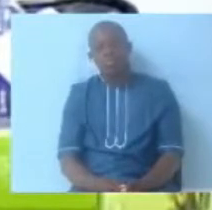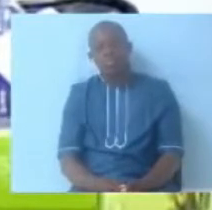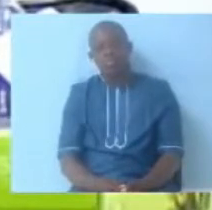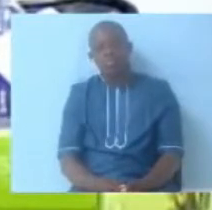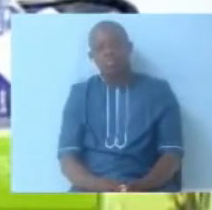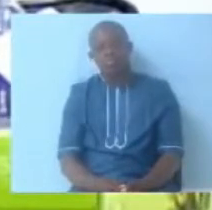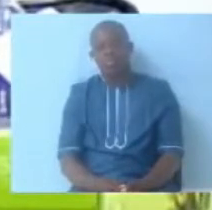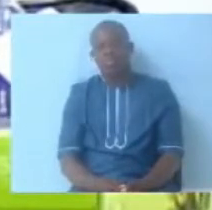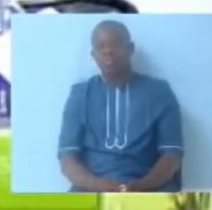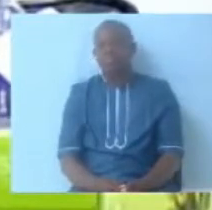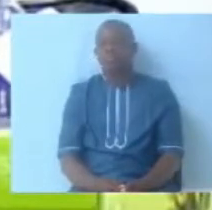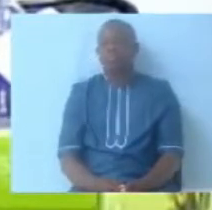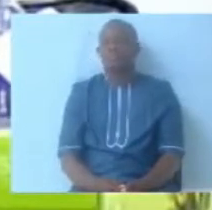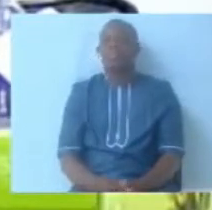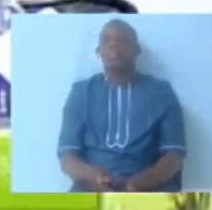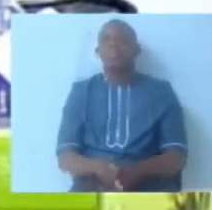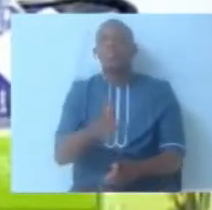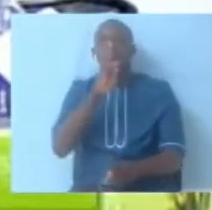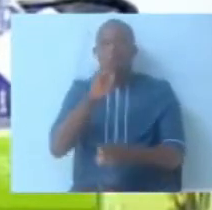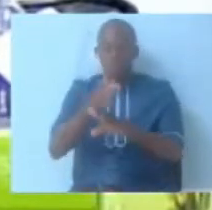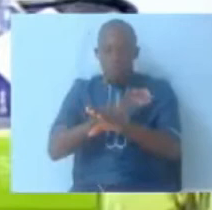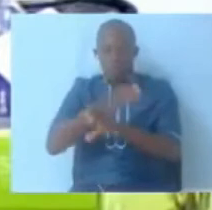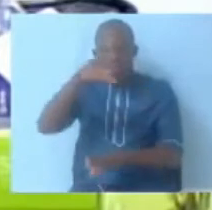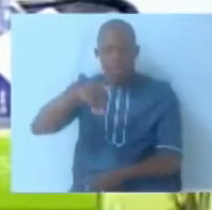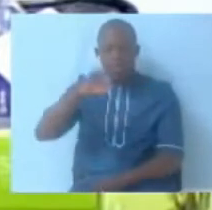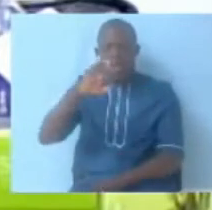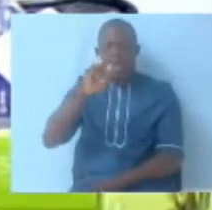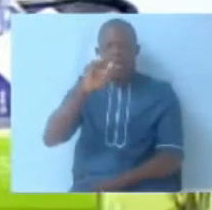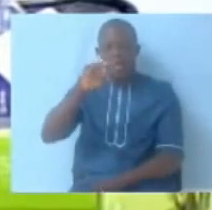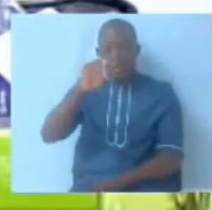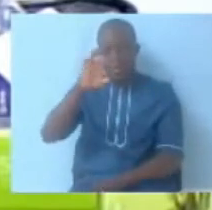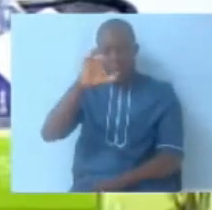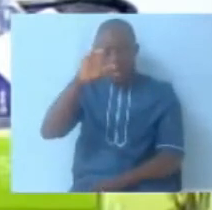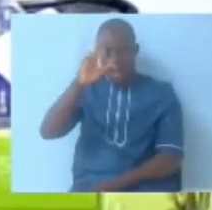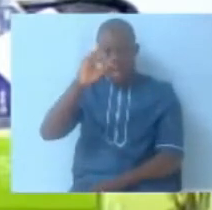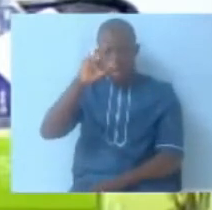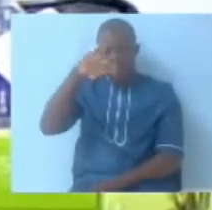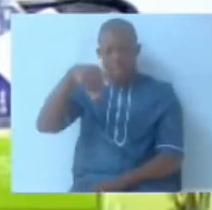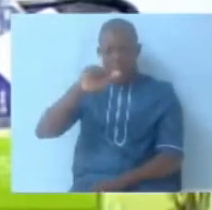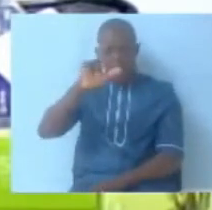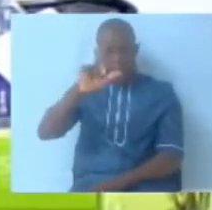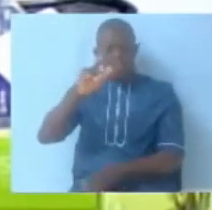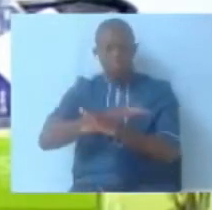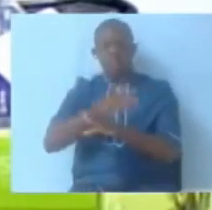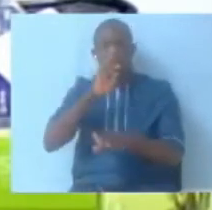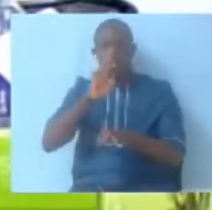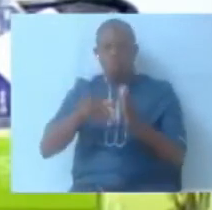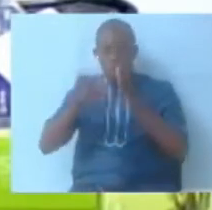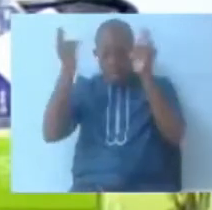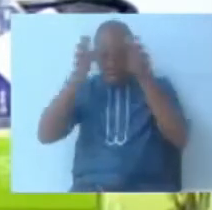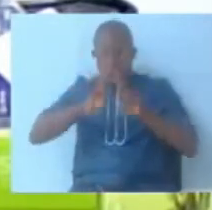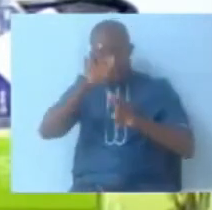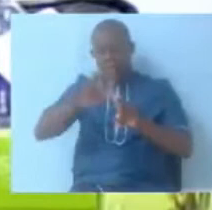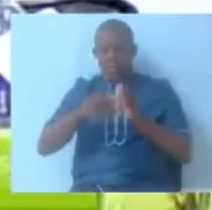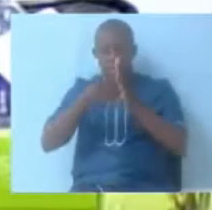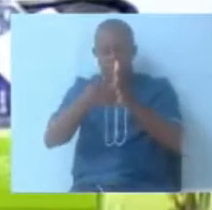in Banyul Magistrate's Court was His Worship Magistrate Onya. His Worship Magistrate Onya wolle mu